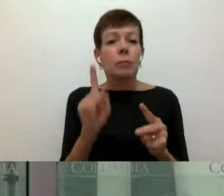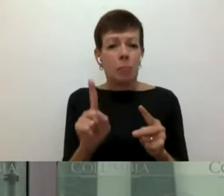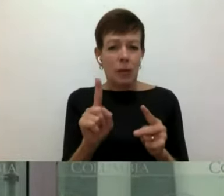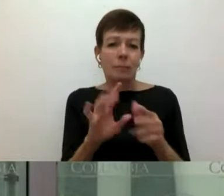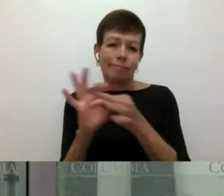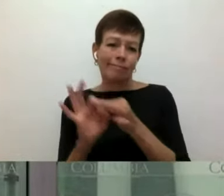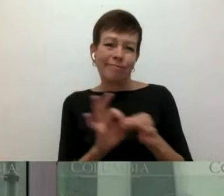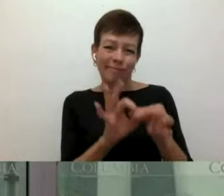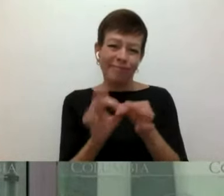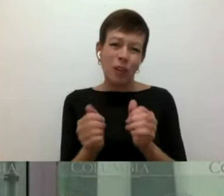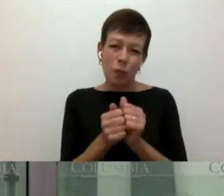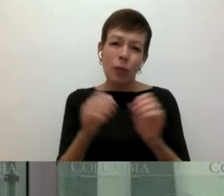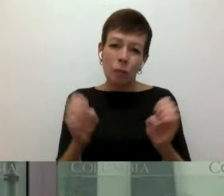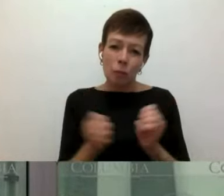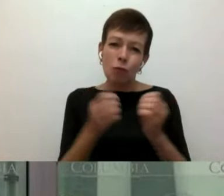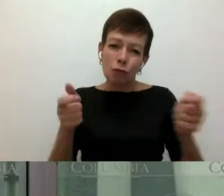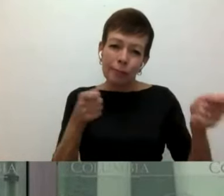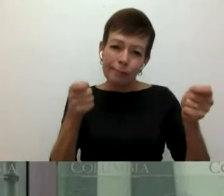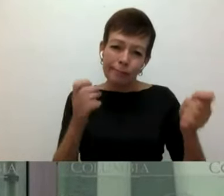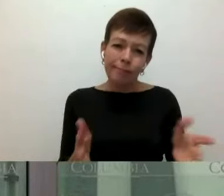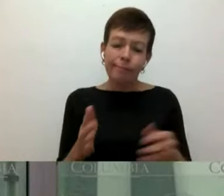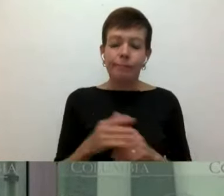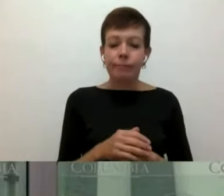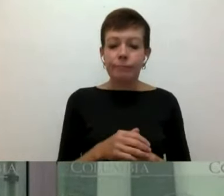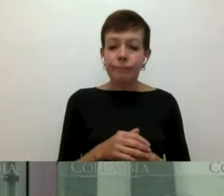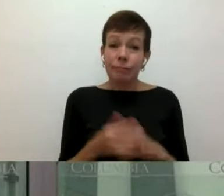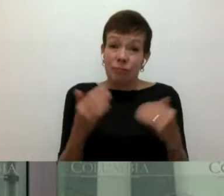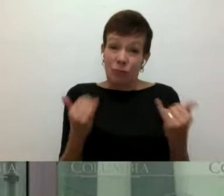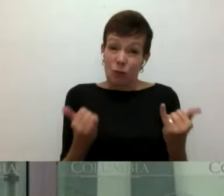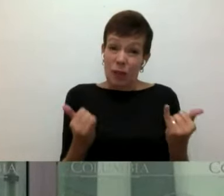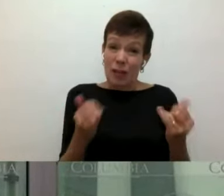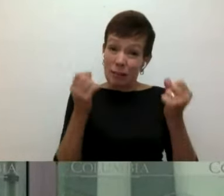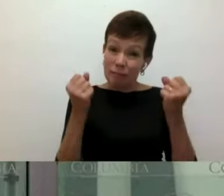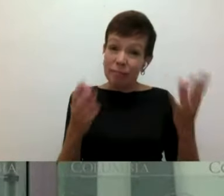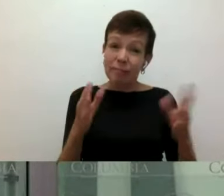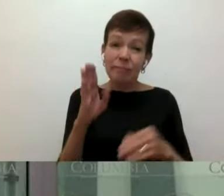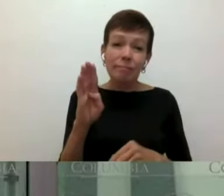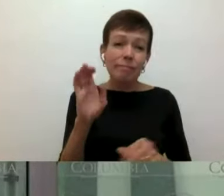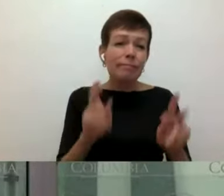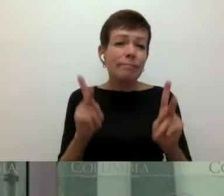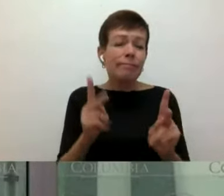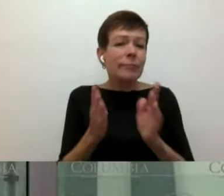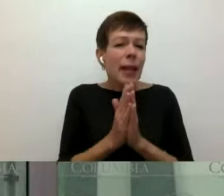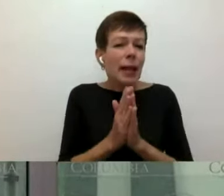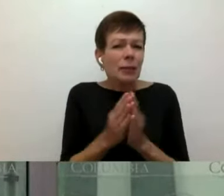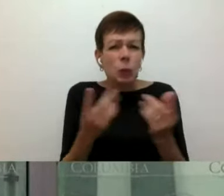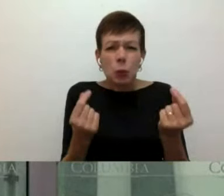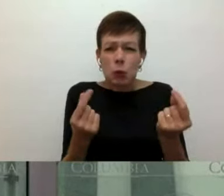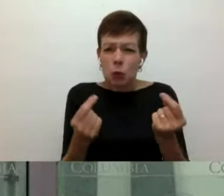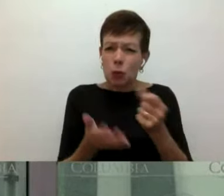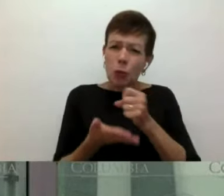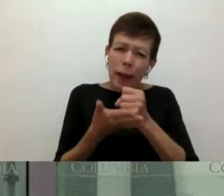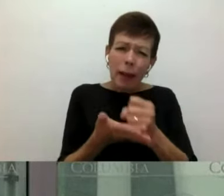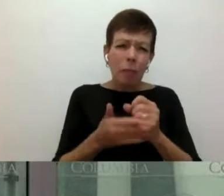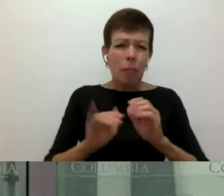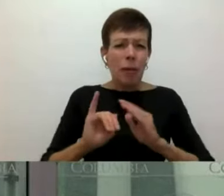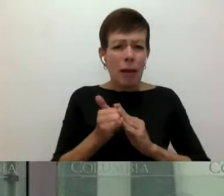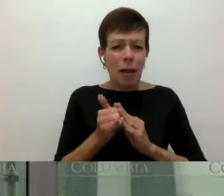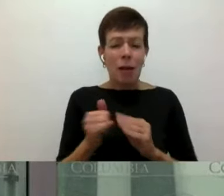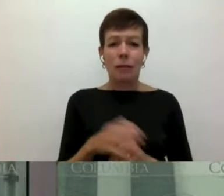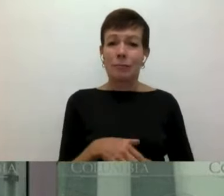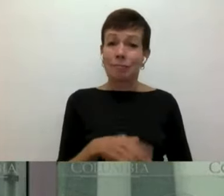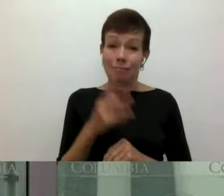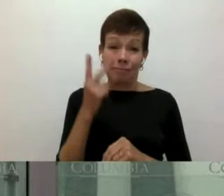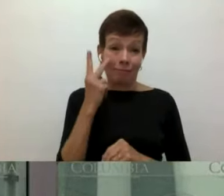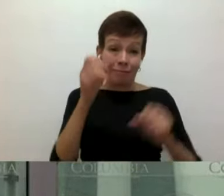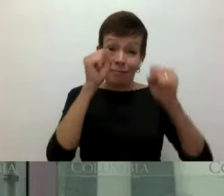are safe to do so in coordination with emergency management personnel. Right now, a lot of British Columbians have been asking how they